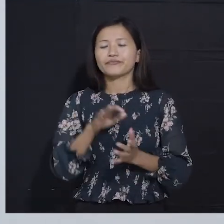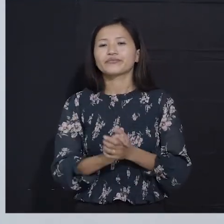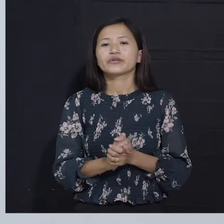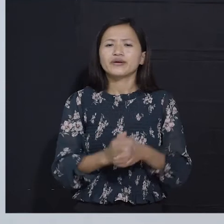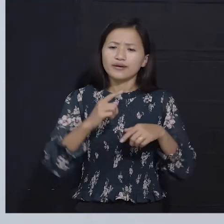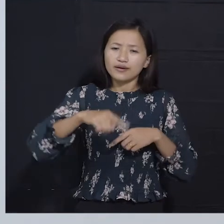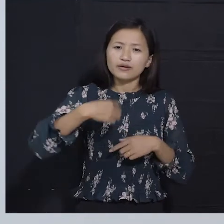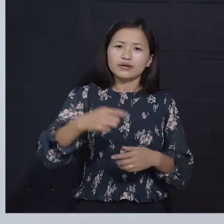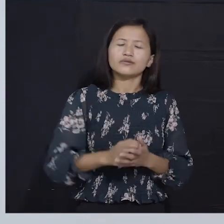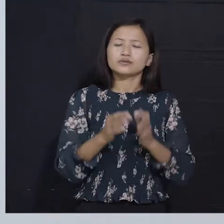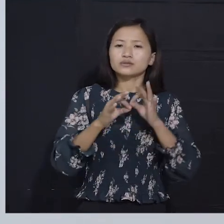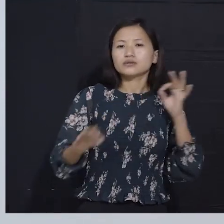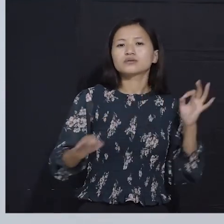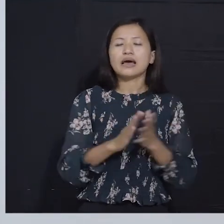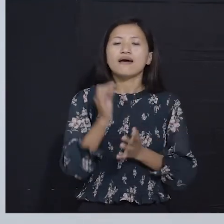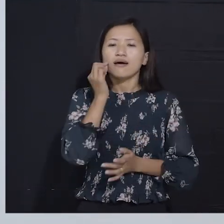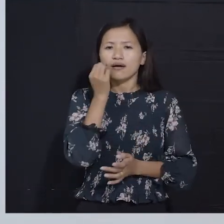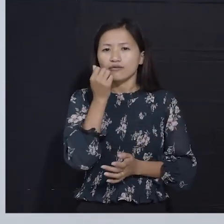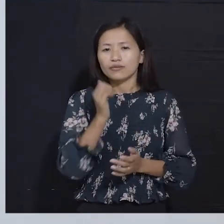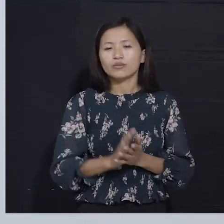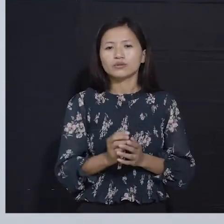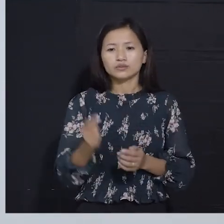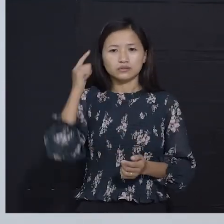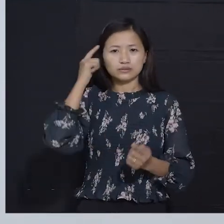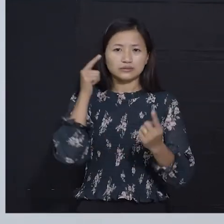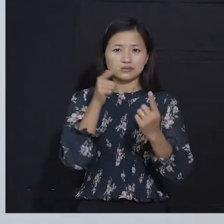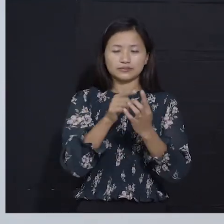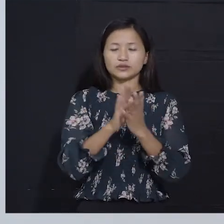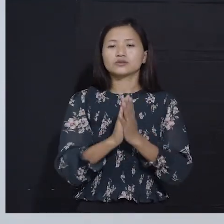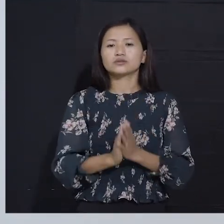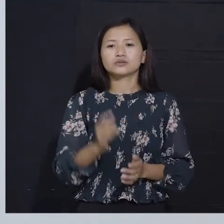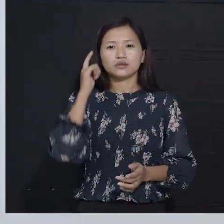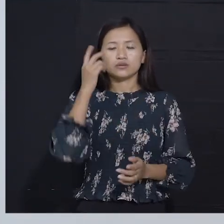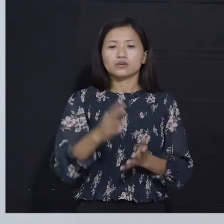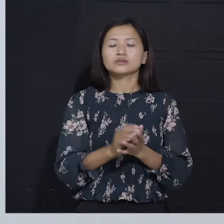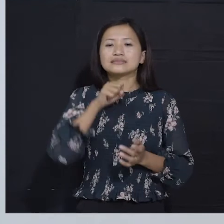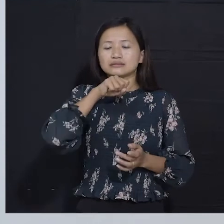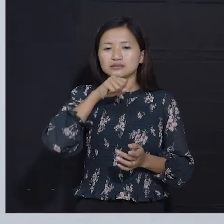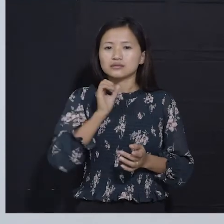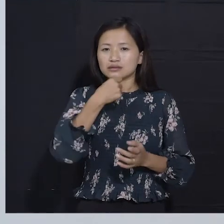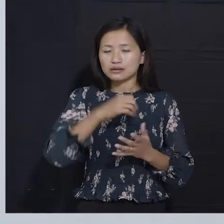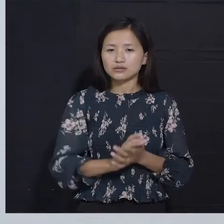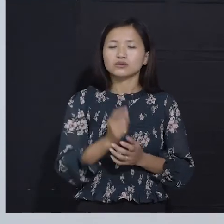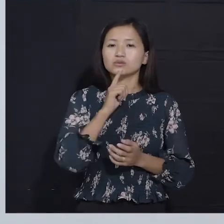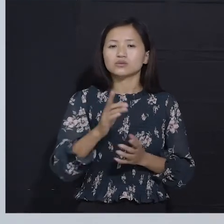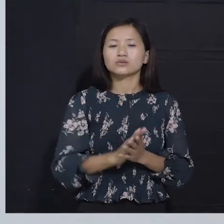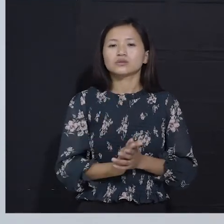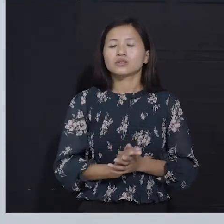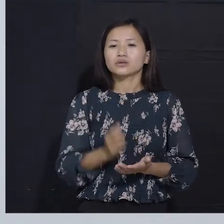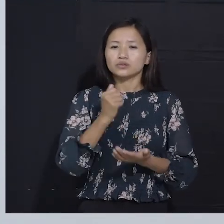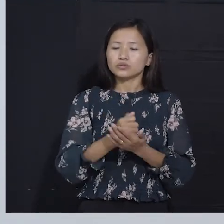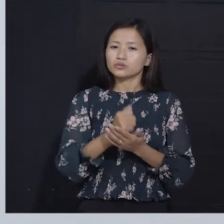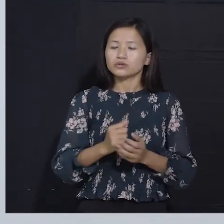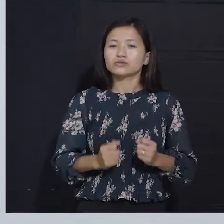in every story. If the boy did not pay attention to what his elders have told him, he would be trying to run